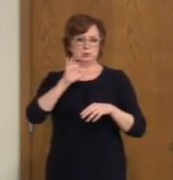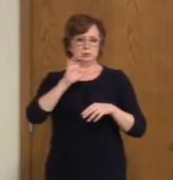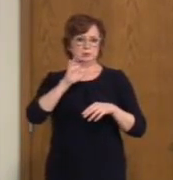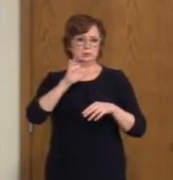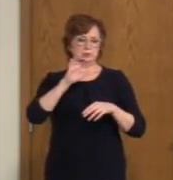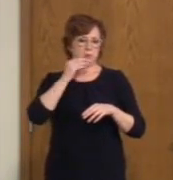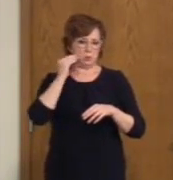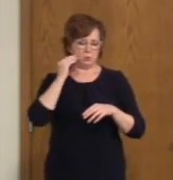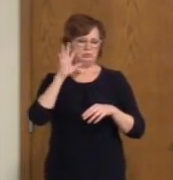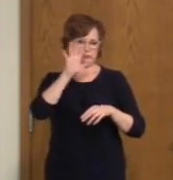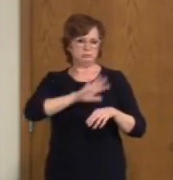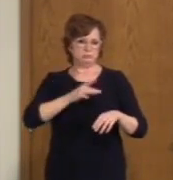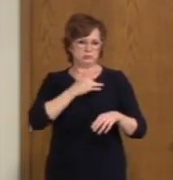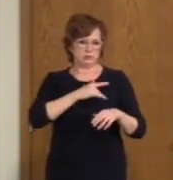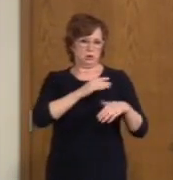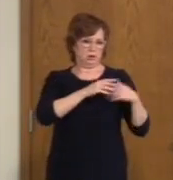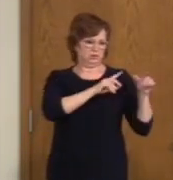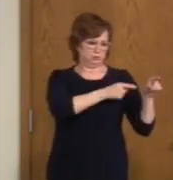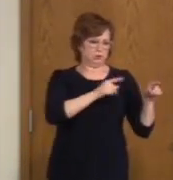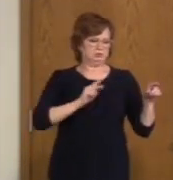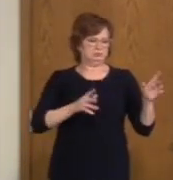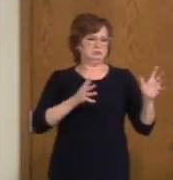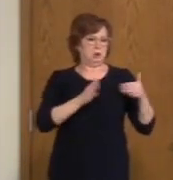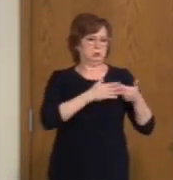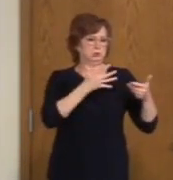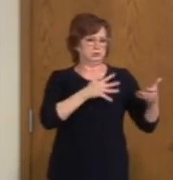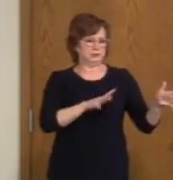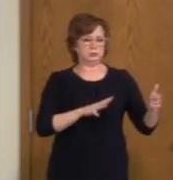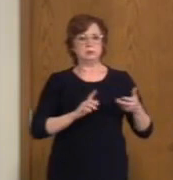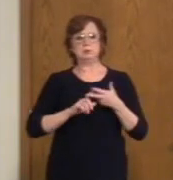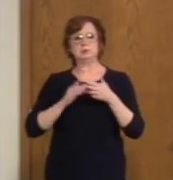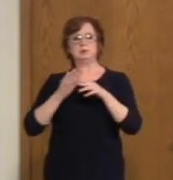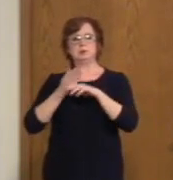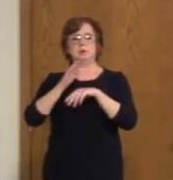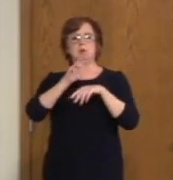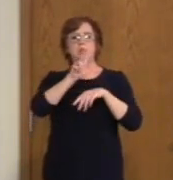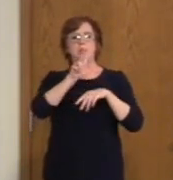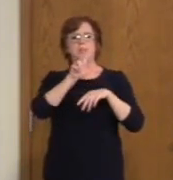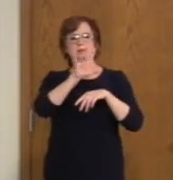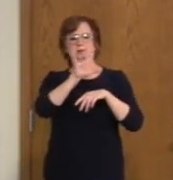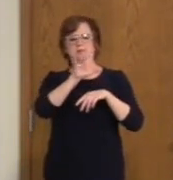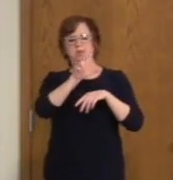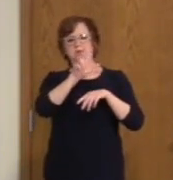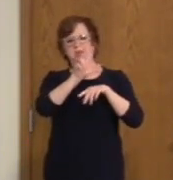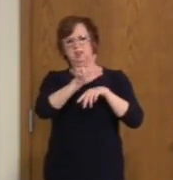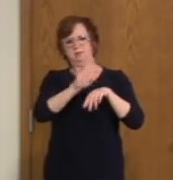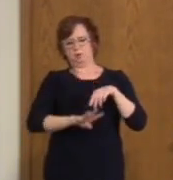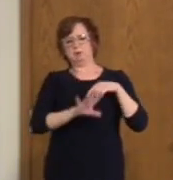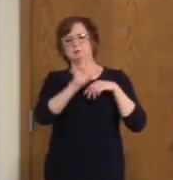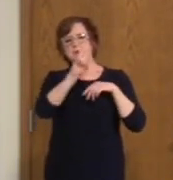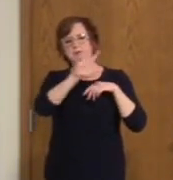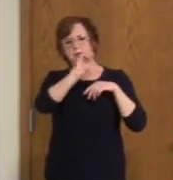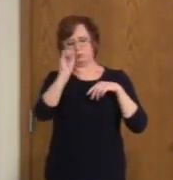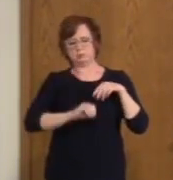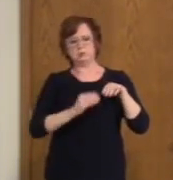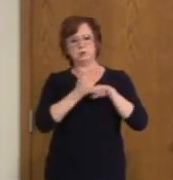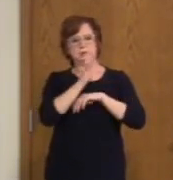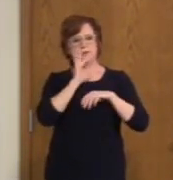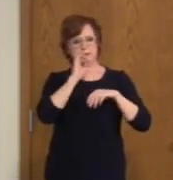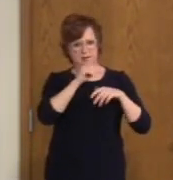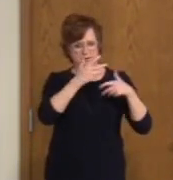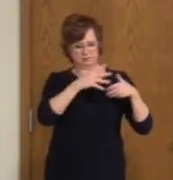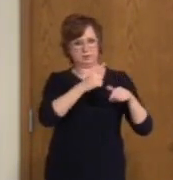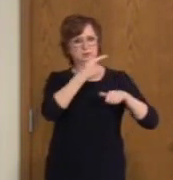Overall, more than 3/4 of people over the age of 80 and nearly half of Saskatchewan residents in their 70s have now received their first